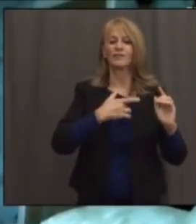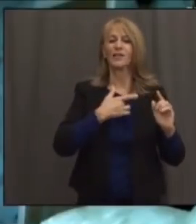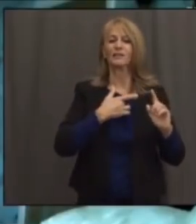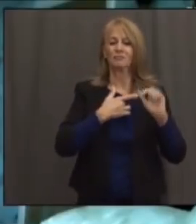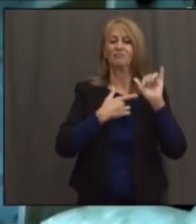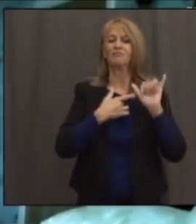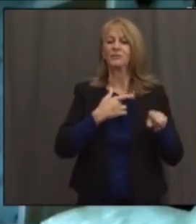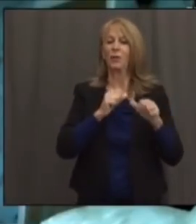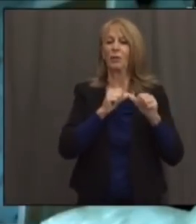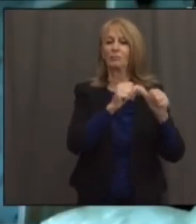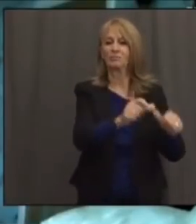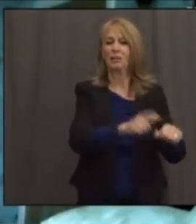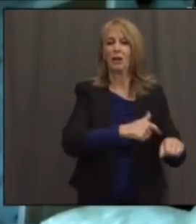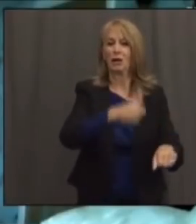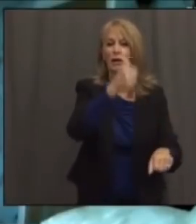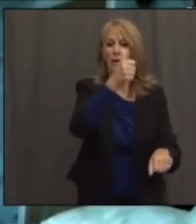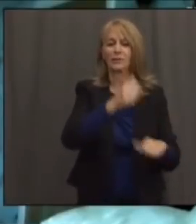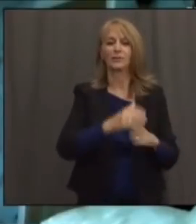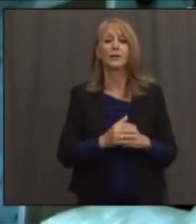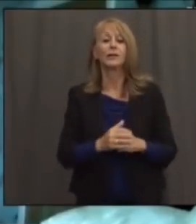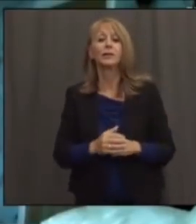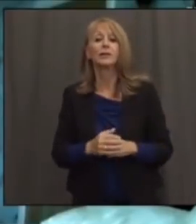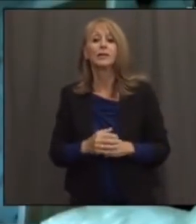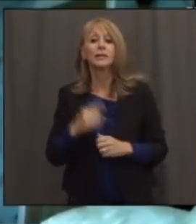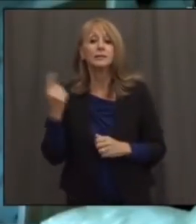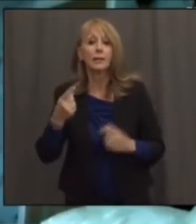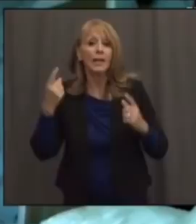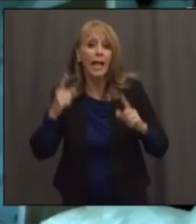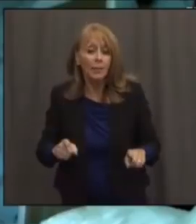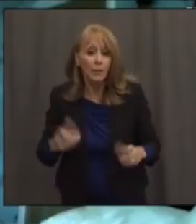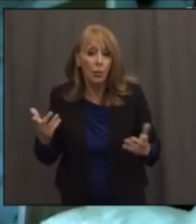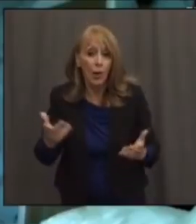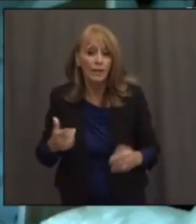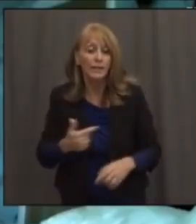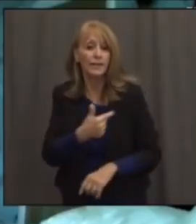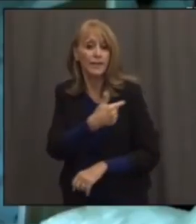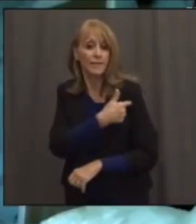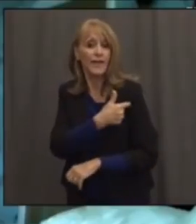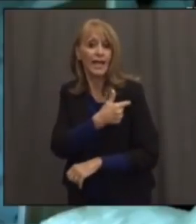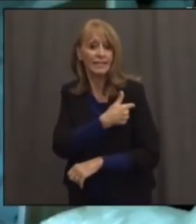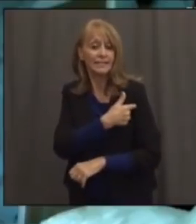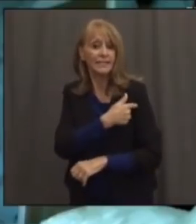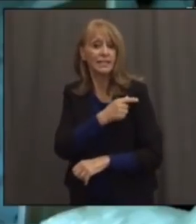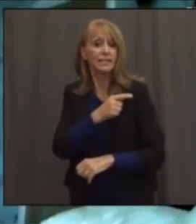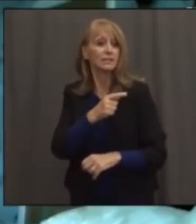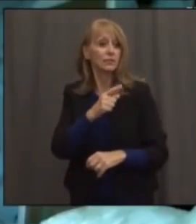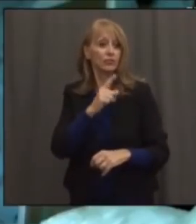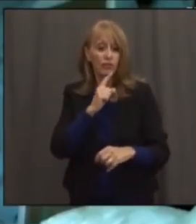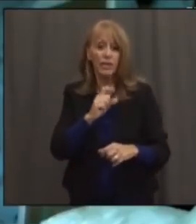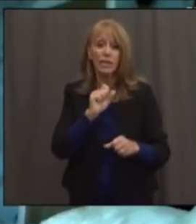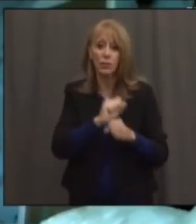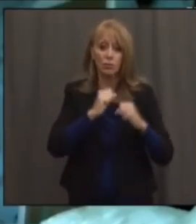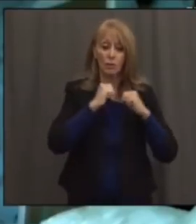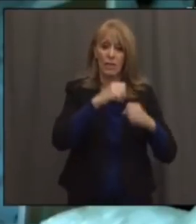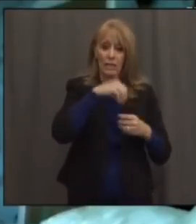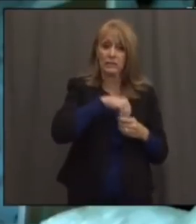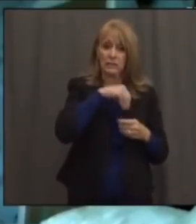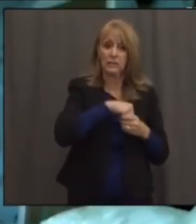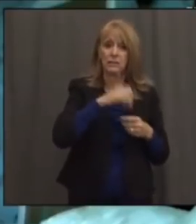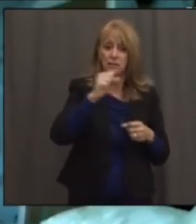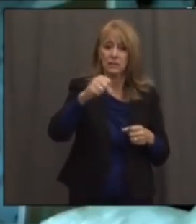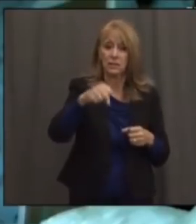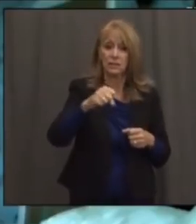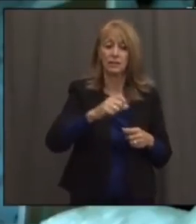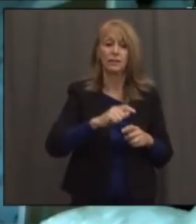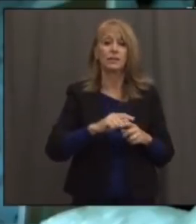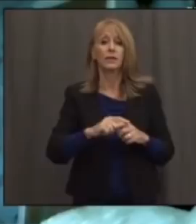that I think one of the things that we never expected is that these vaccines probably work better than usually our dogma was that